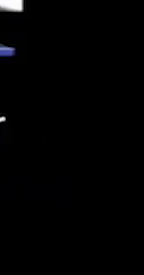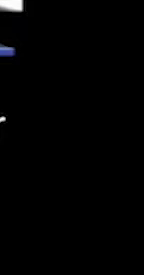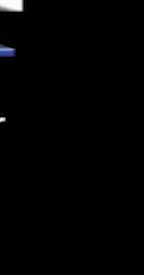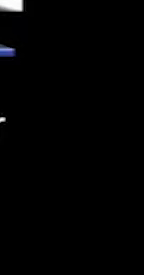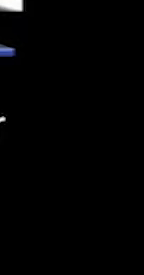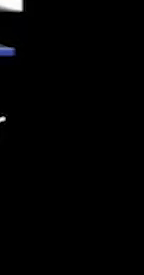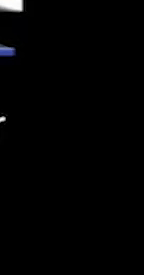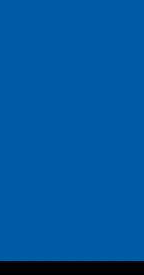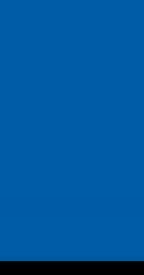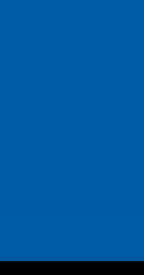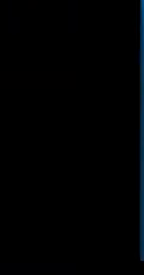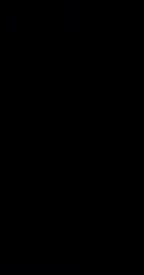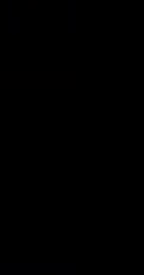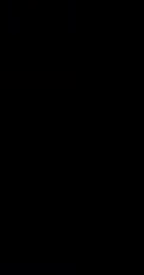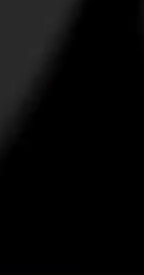national educator.